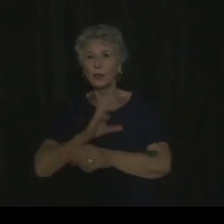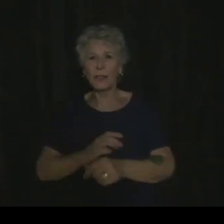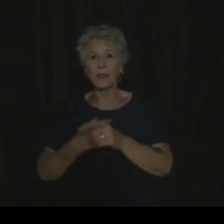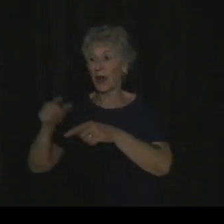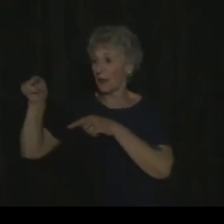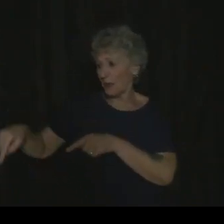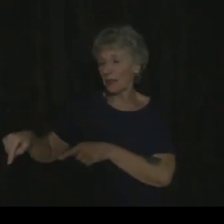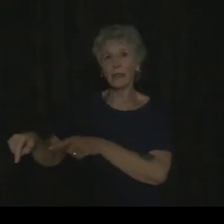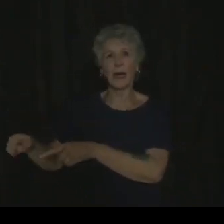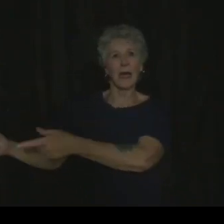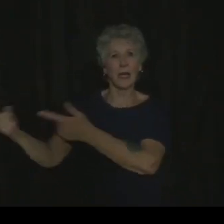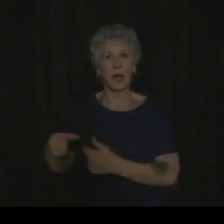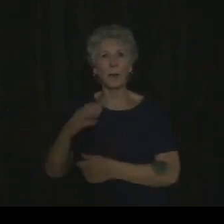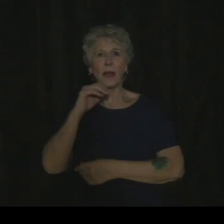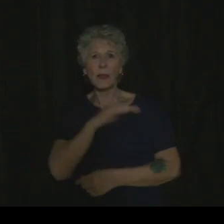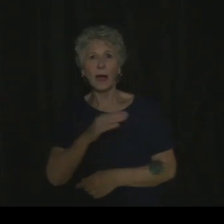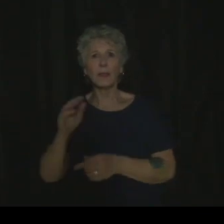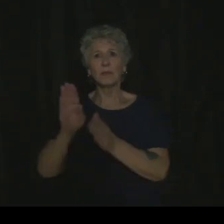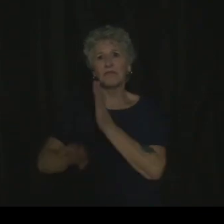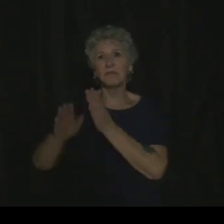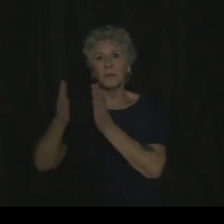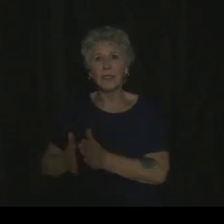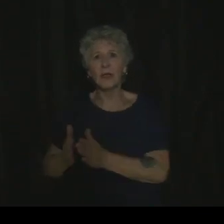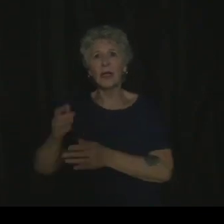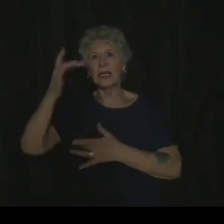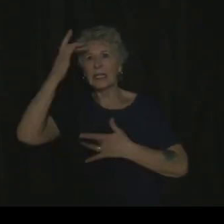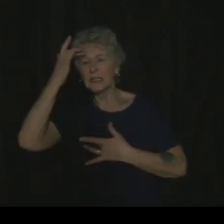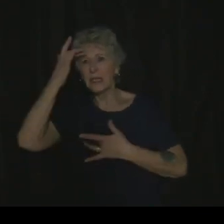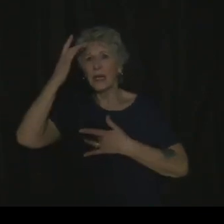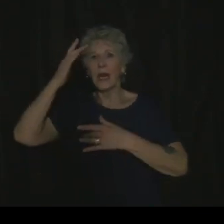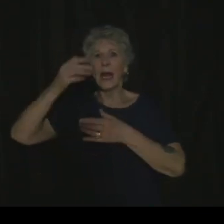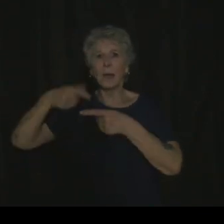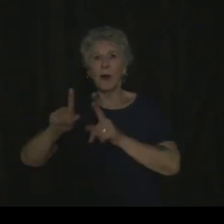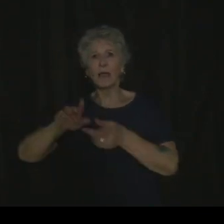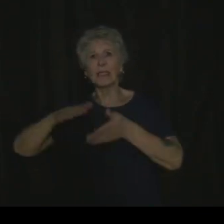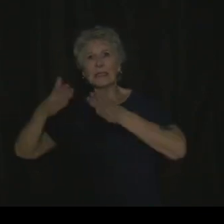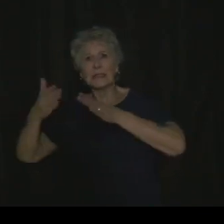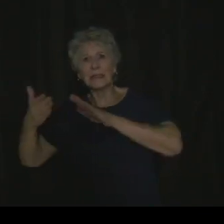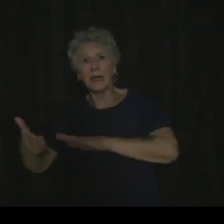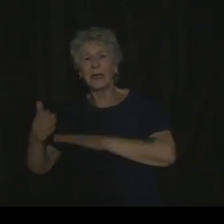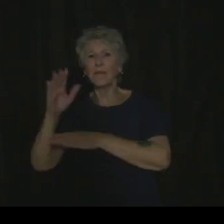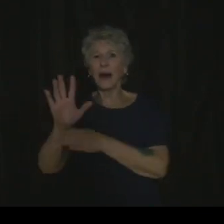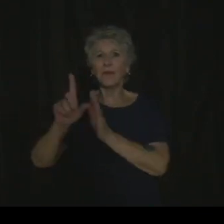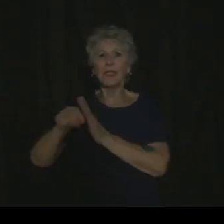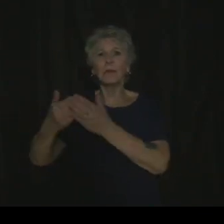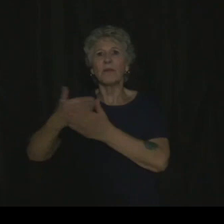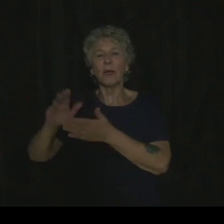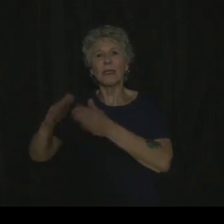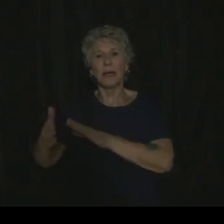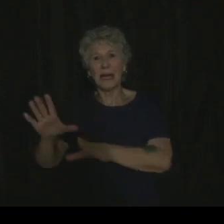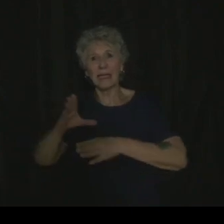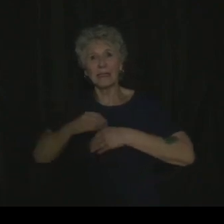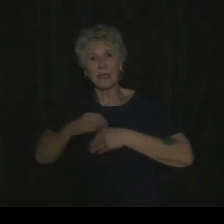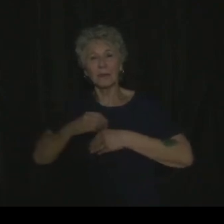he wants and is a liar and a cheat gets sick, and on his deathbed, 5 minutes before he dies, he accepts Christ and he